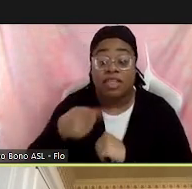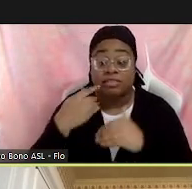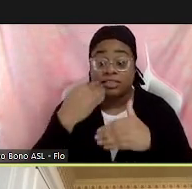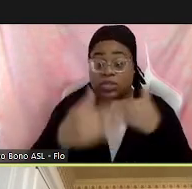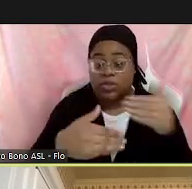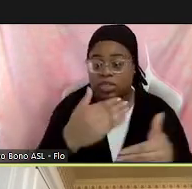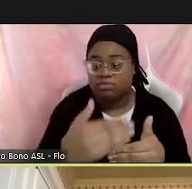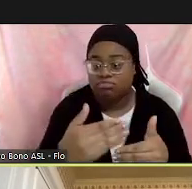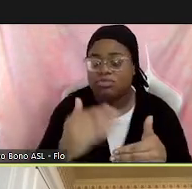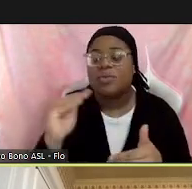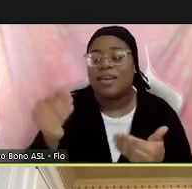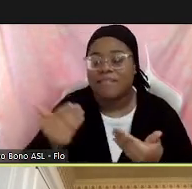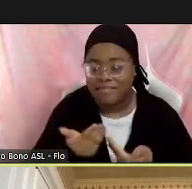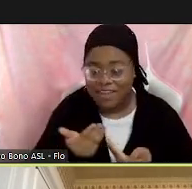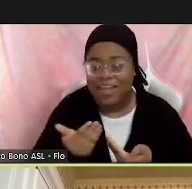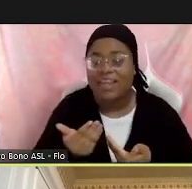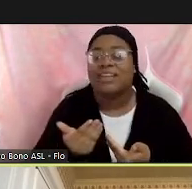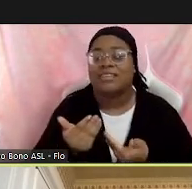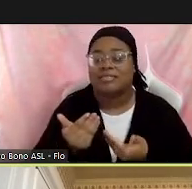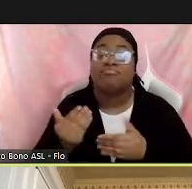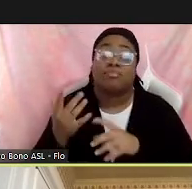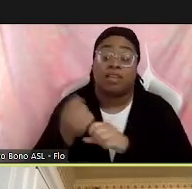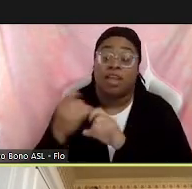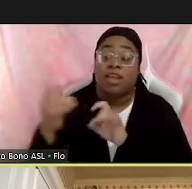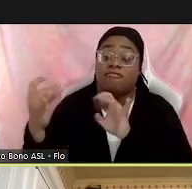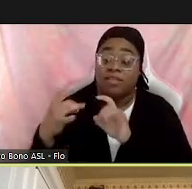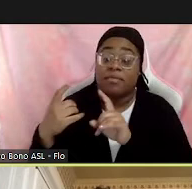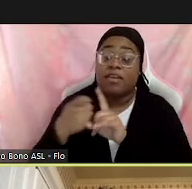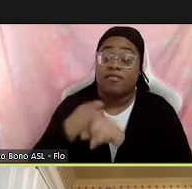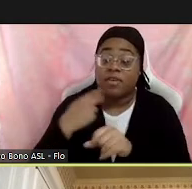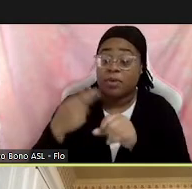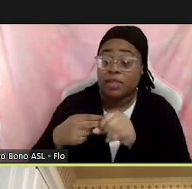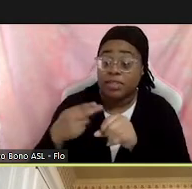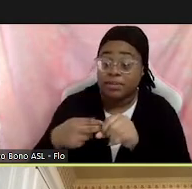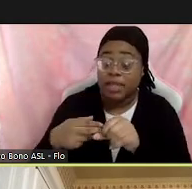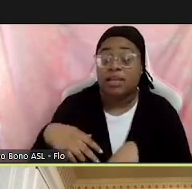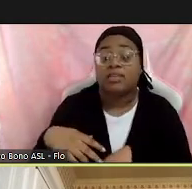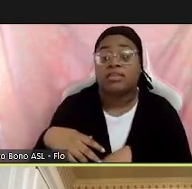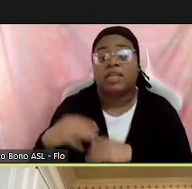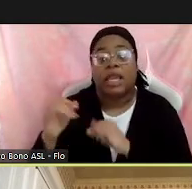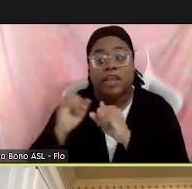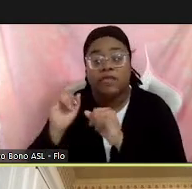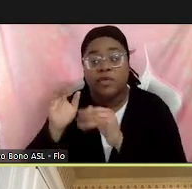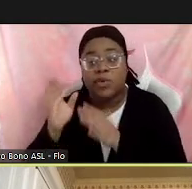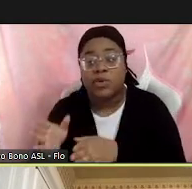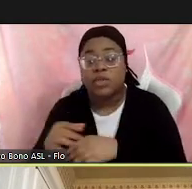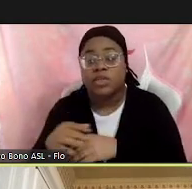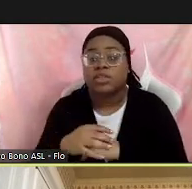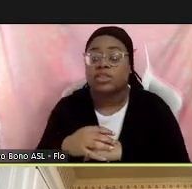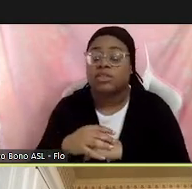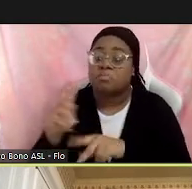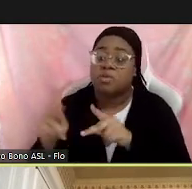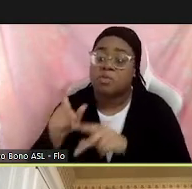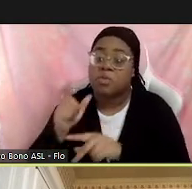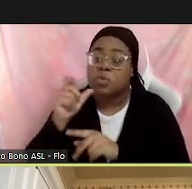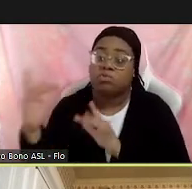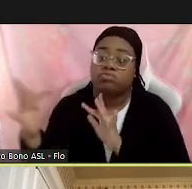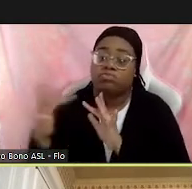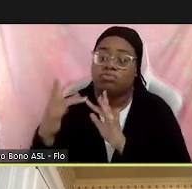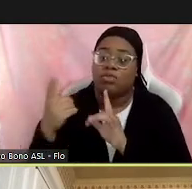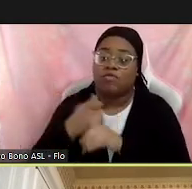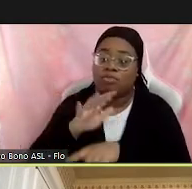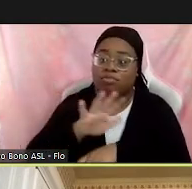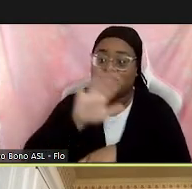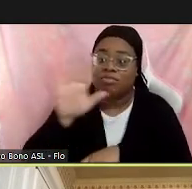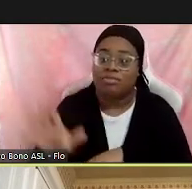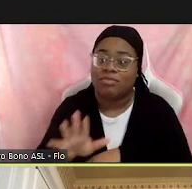we invited and received feedback from participants, interviewees, and people who'd reached out to us from around the world